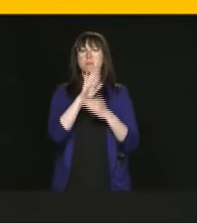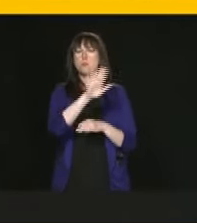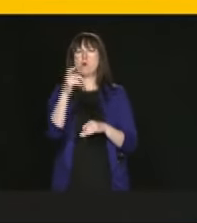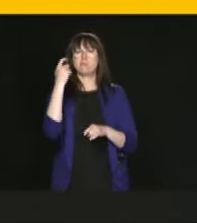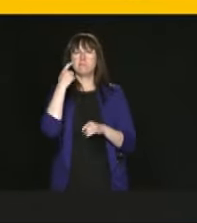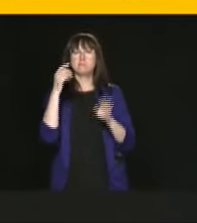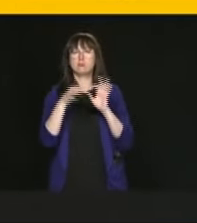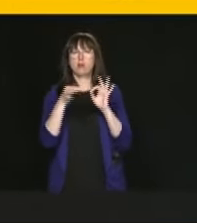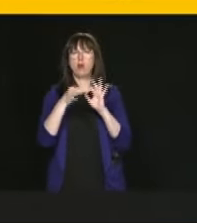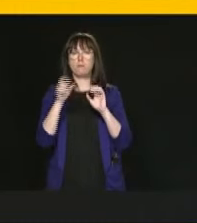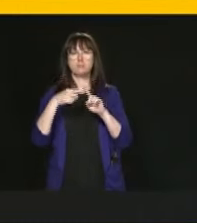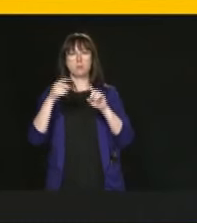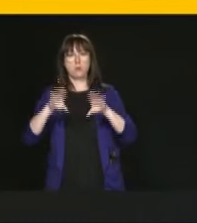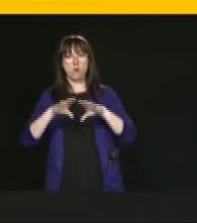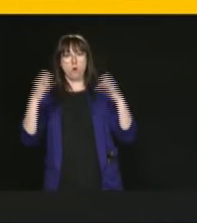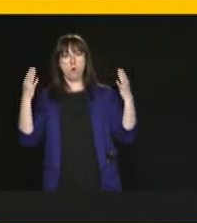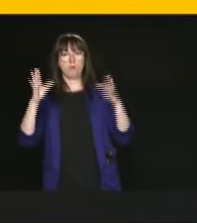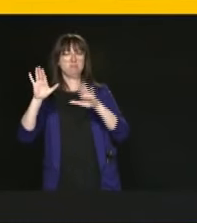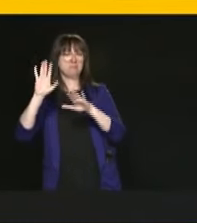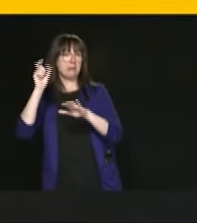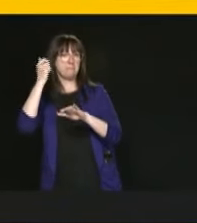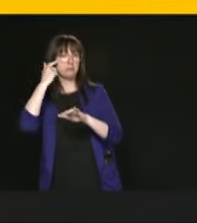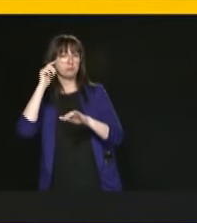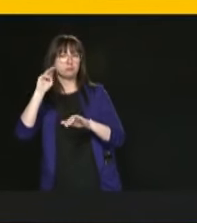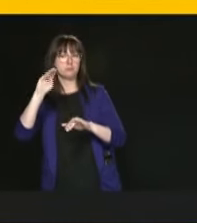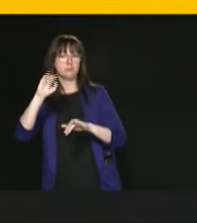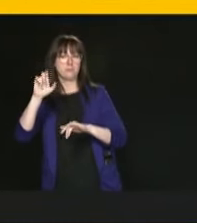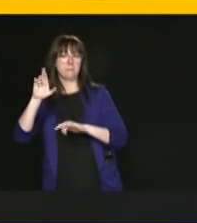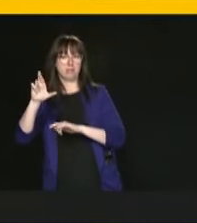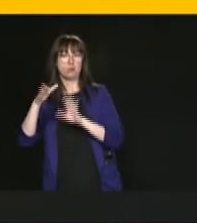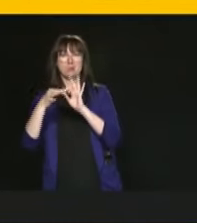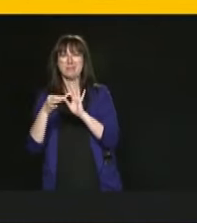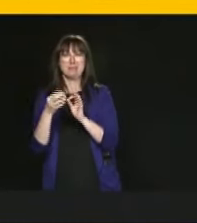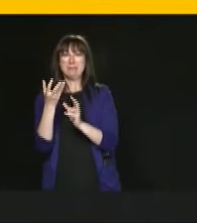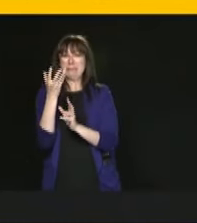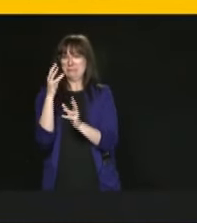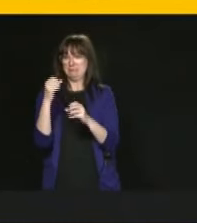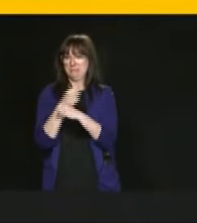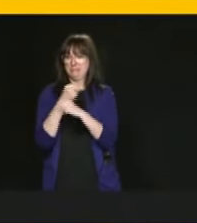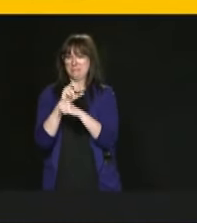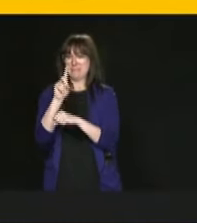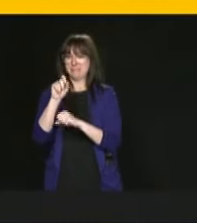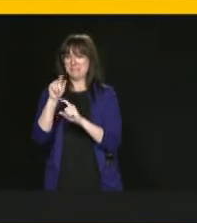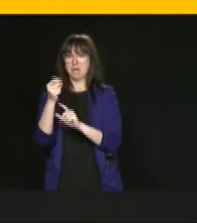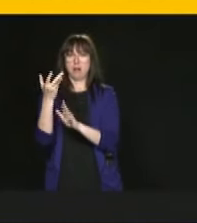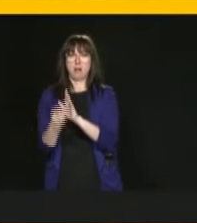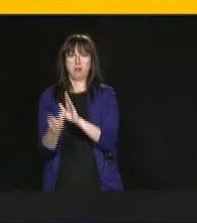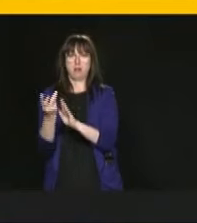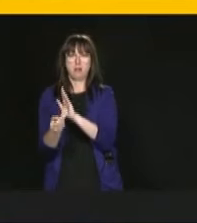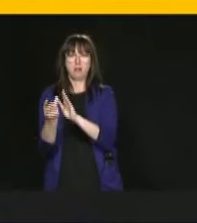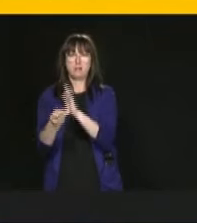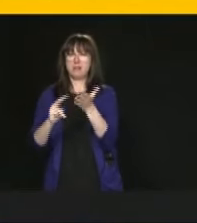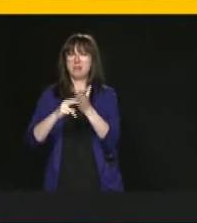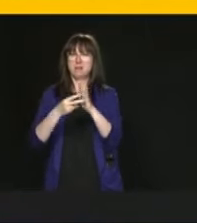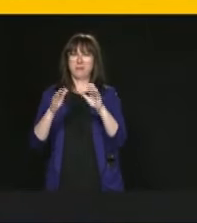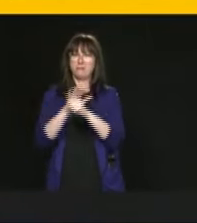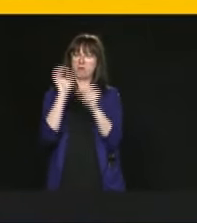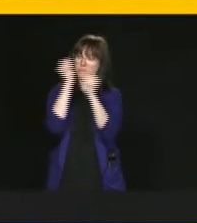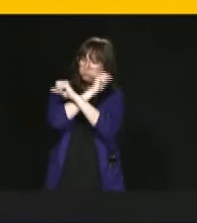Miller, about a gap in data that's not allowing us to get a full picture of how COVID-19 is affecting Indigenous